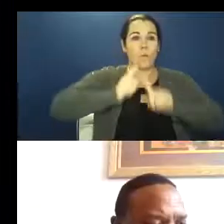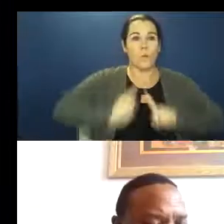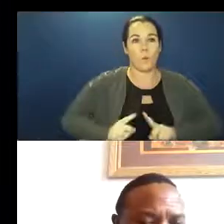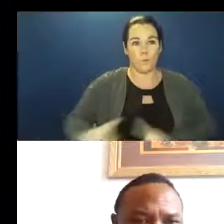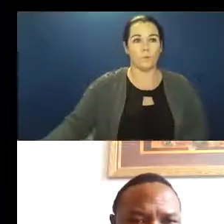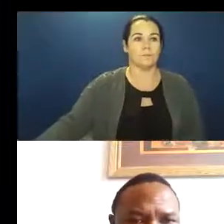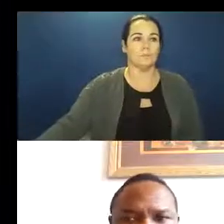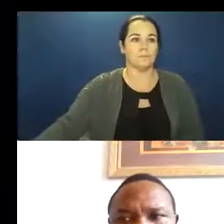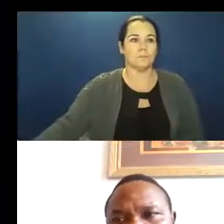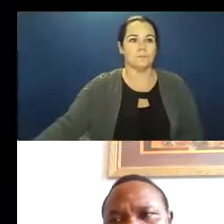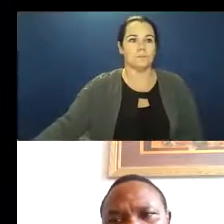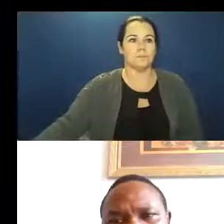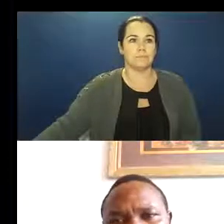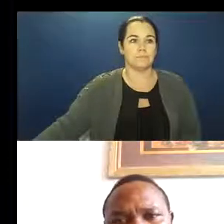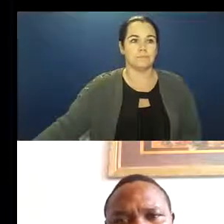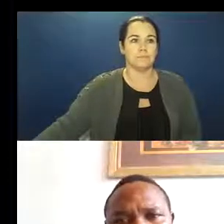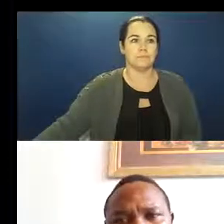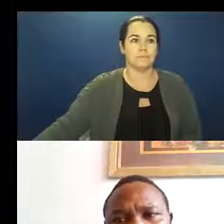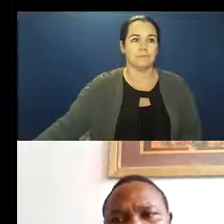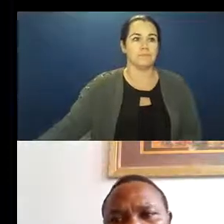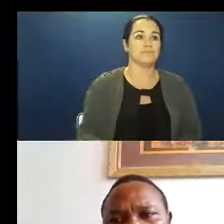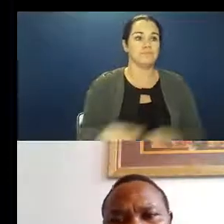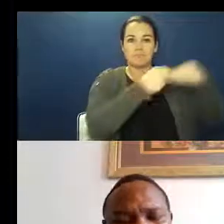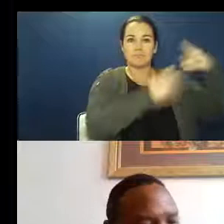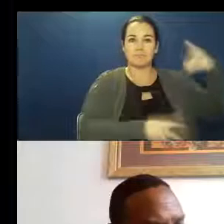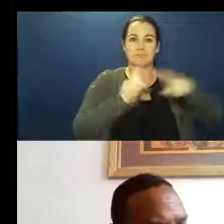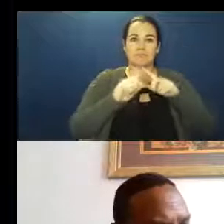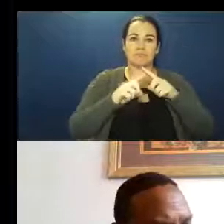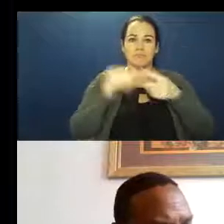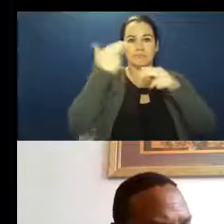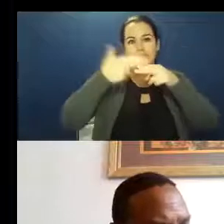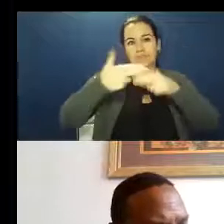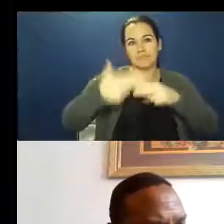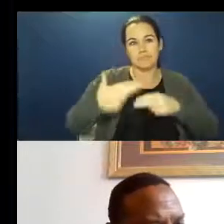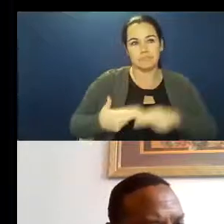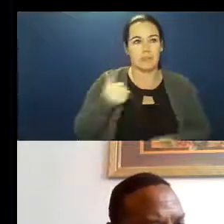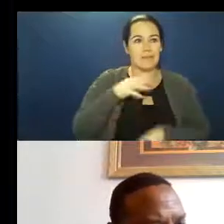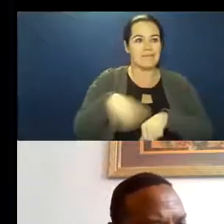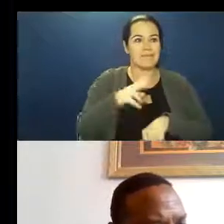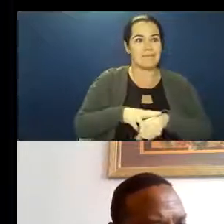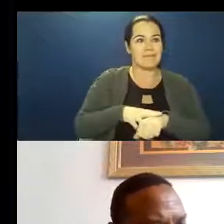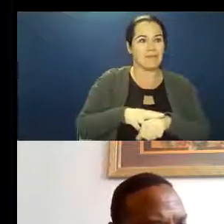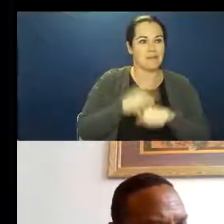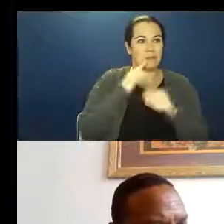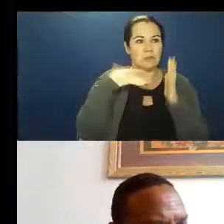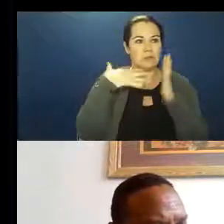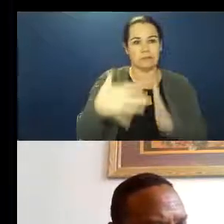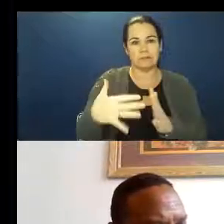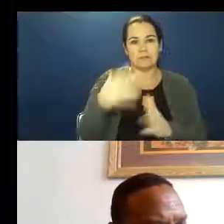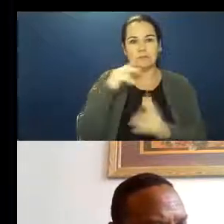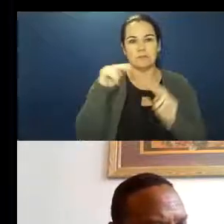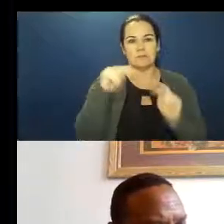just a list of the titles. We have our national Delphi study that looks